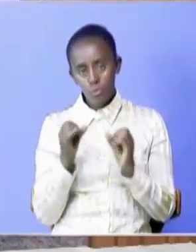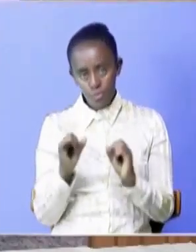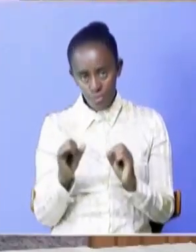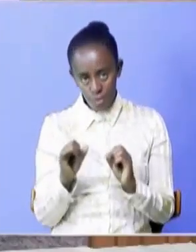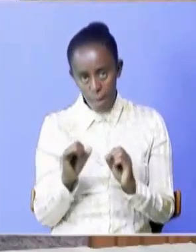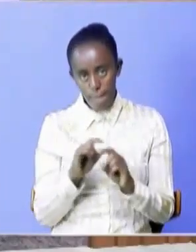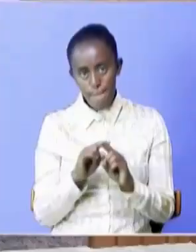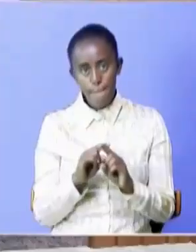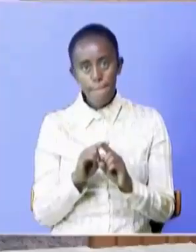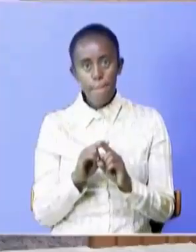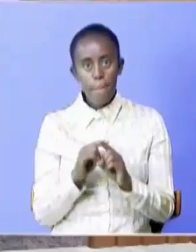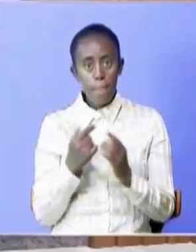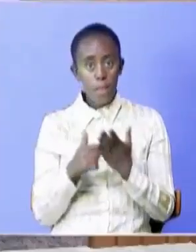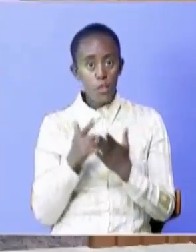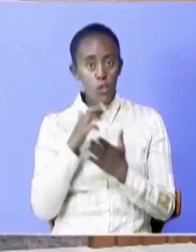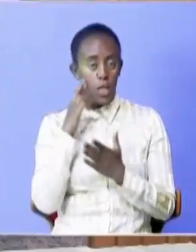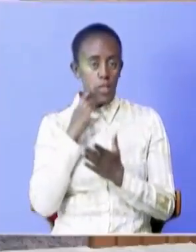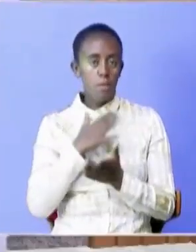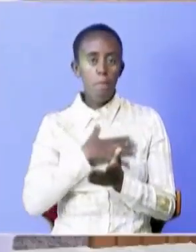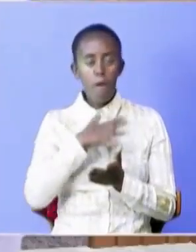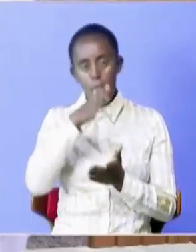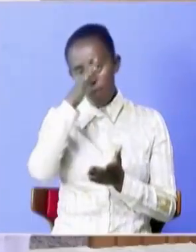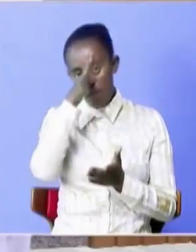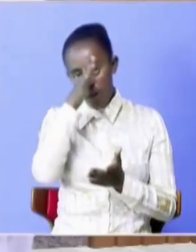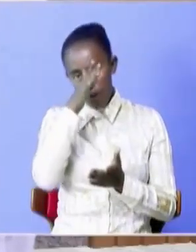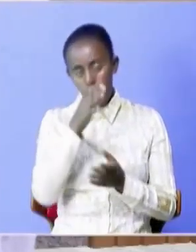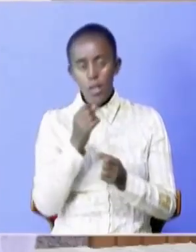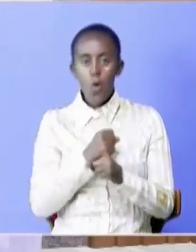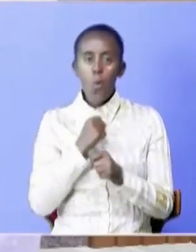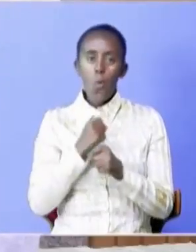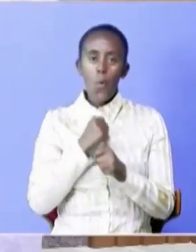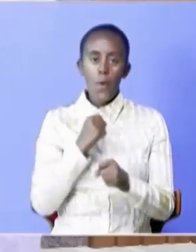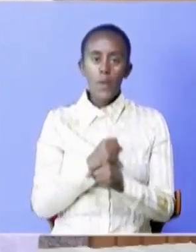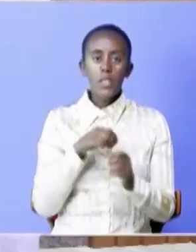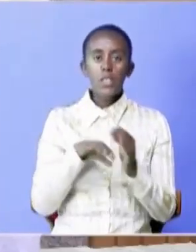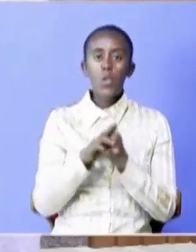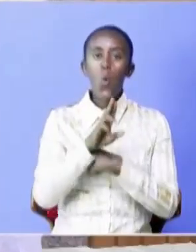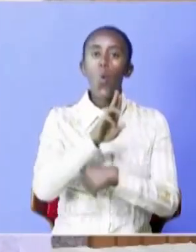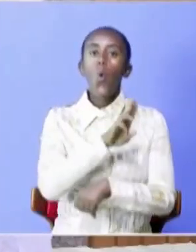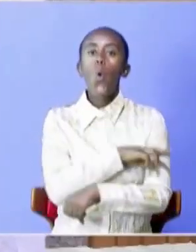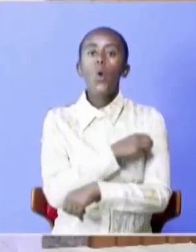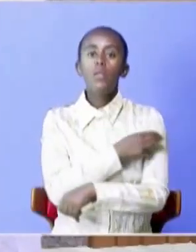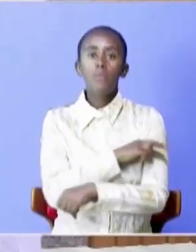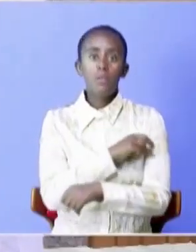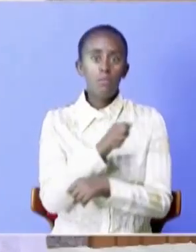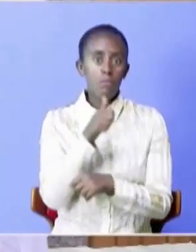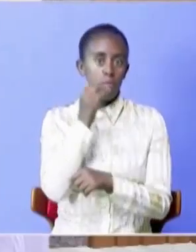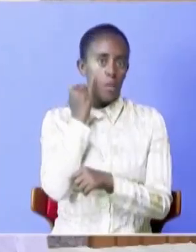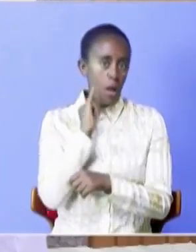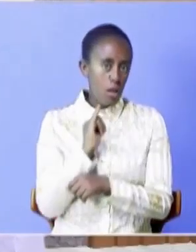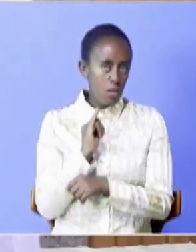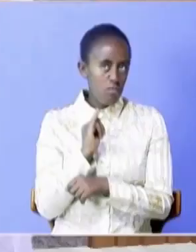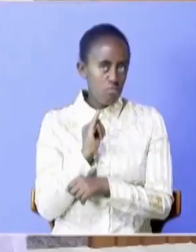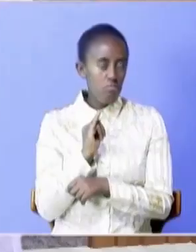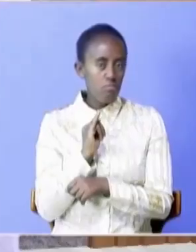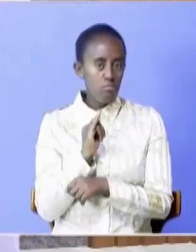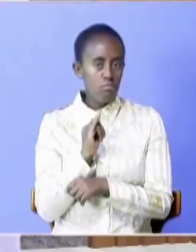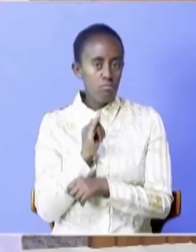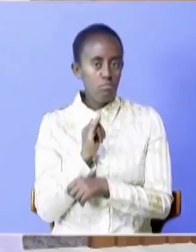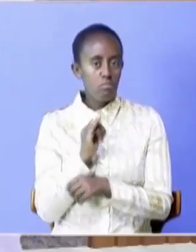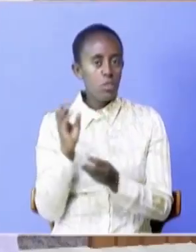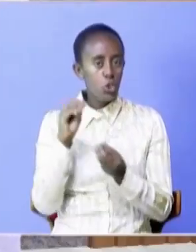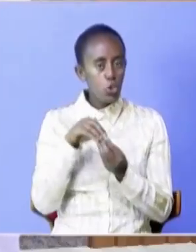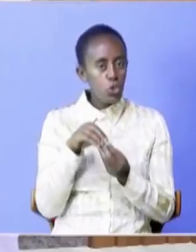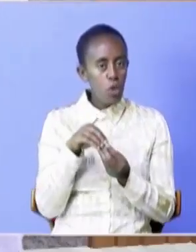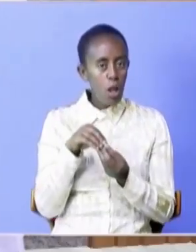this case, my father works in the hospital is our main idea. But we have put in an